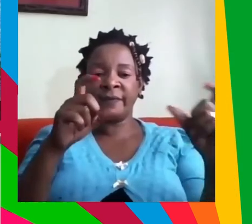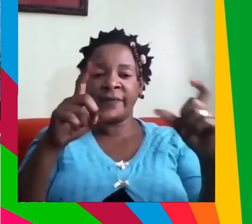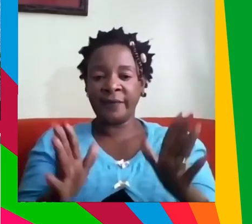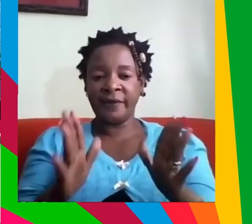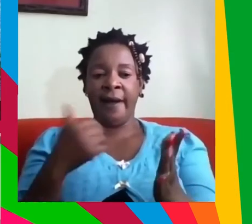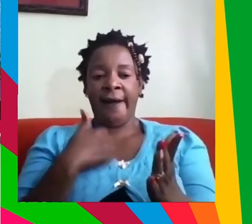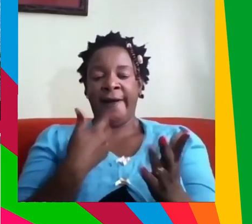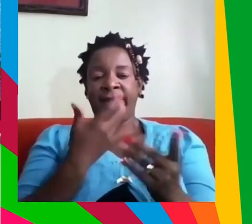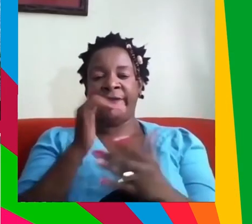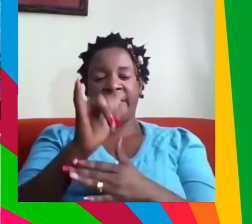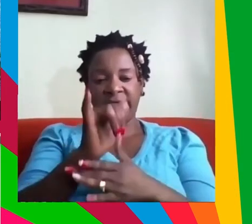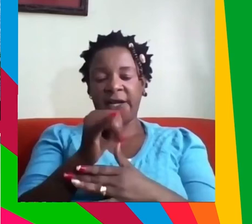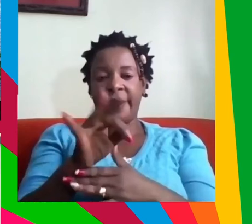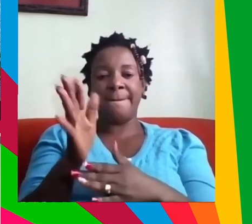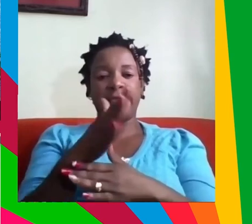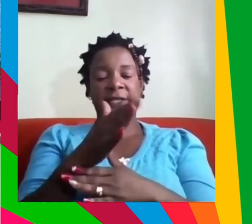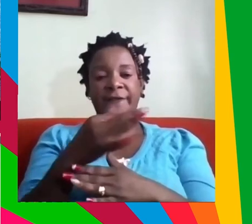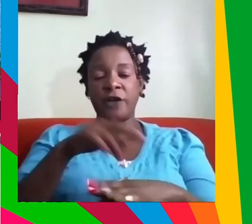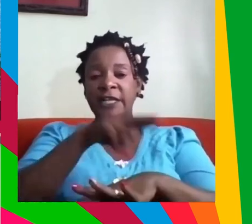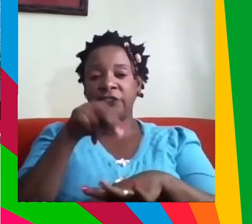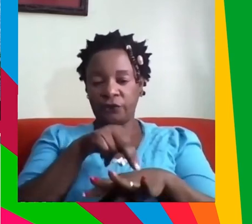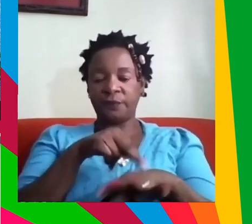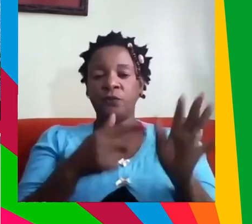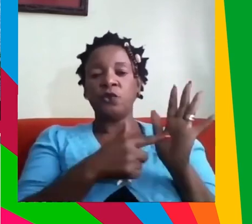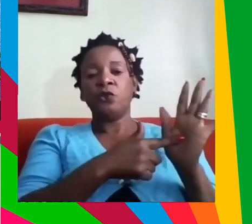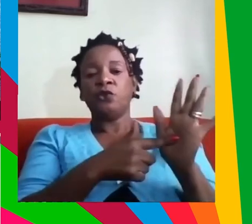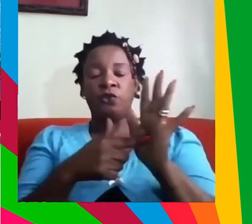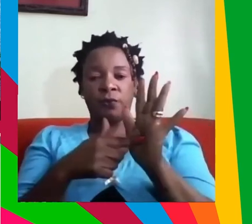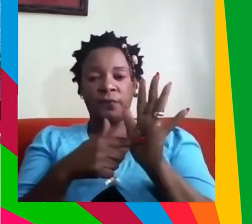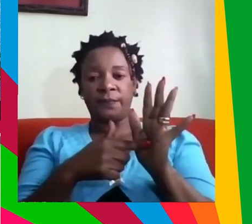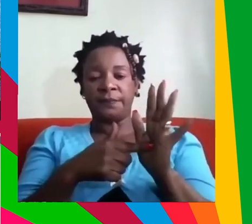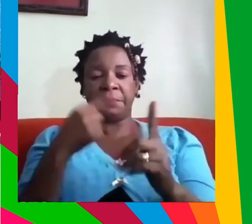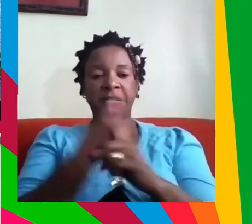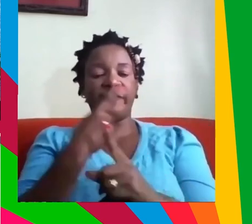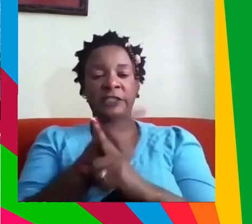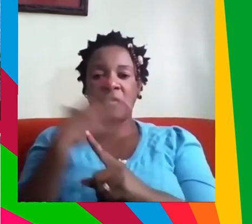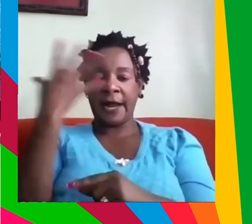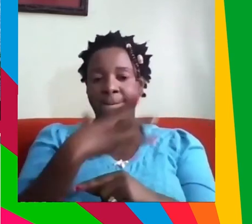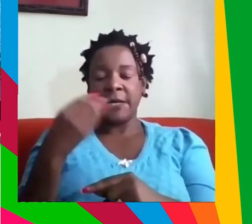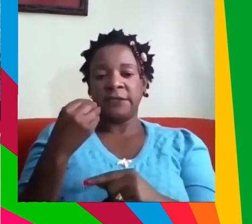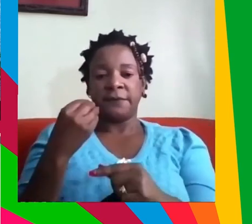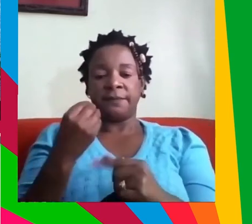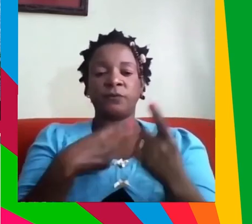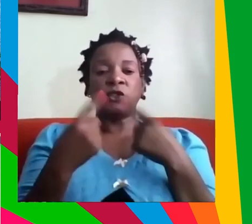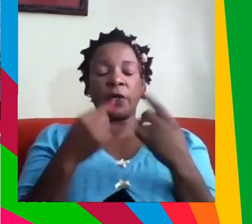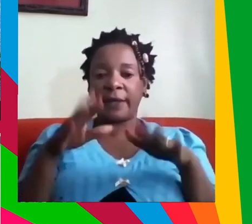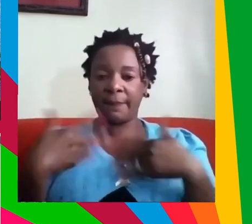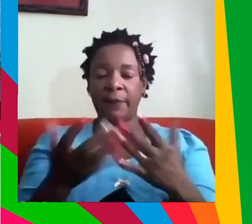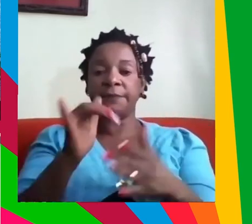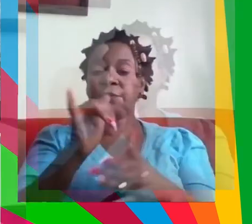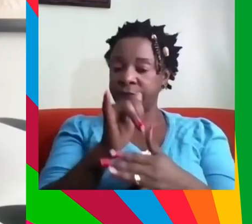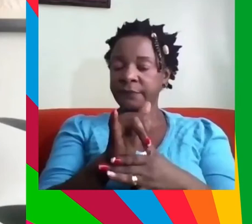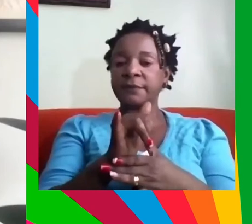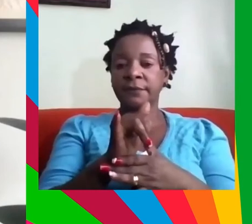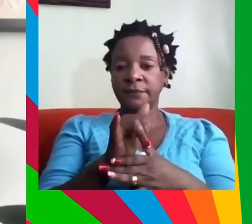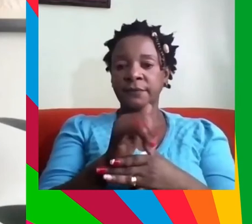also an ambassador for a nation, you're showing beautiful imagery that's talking about conflict. Your books